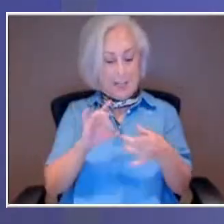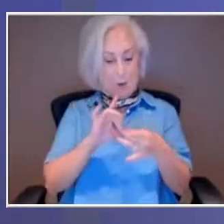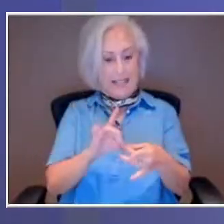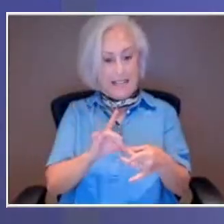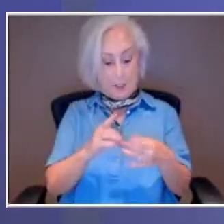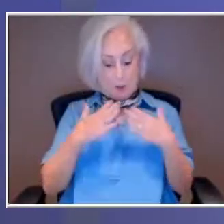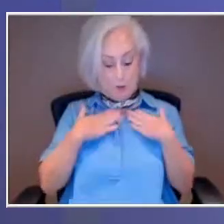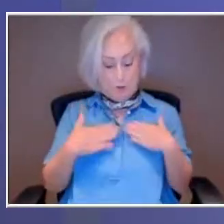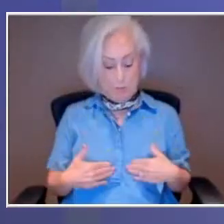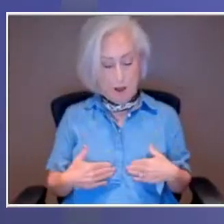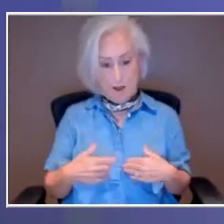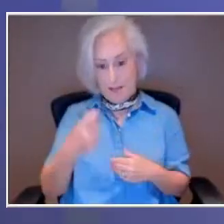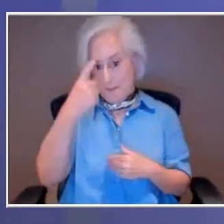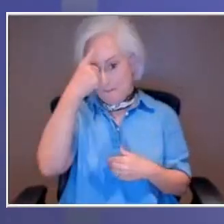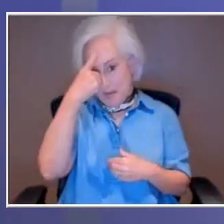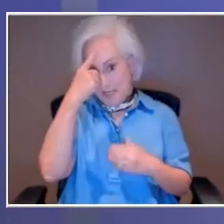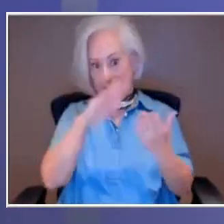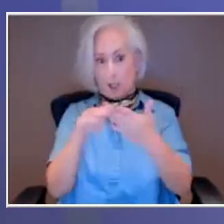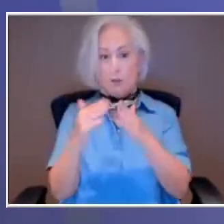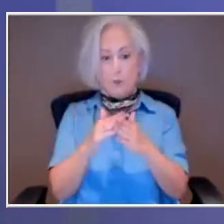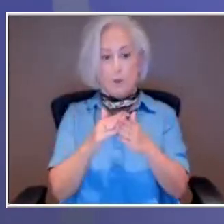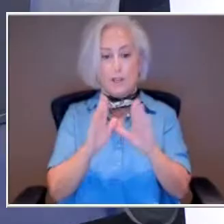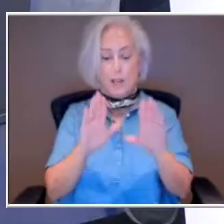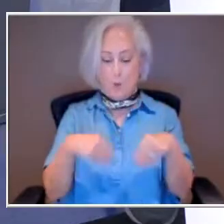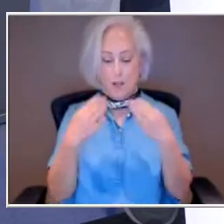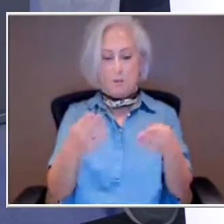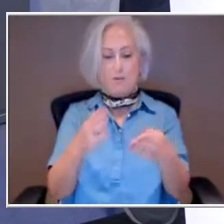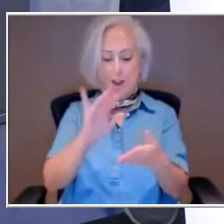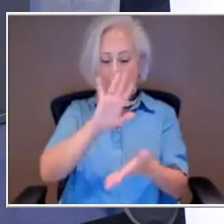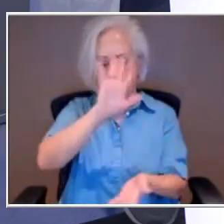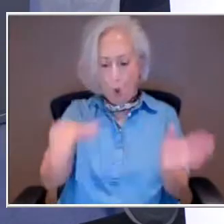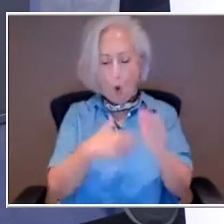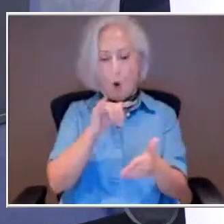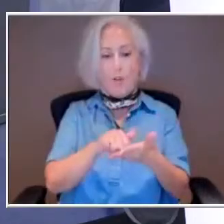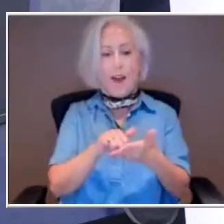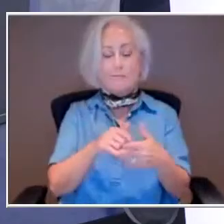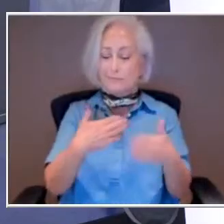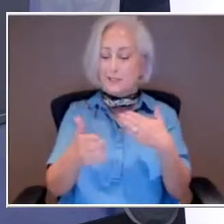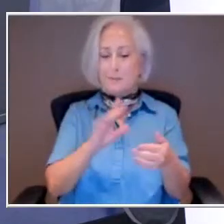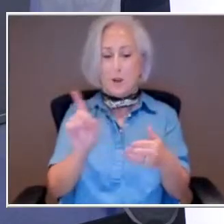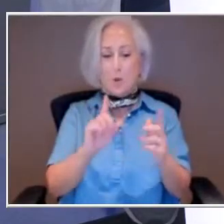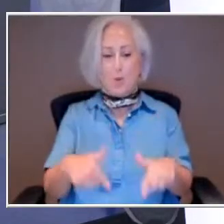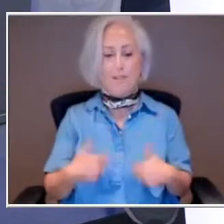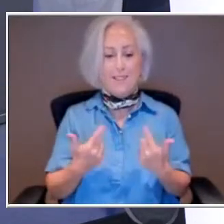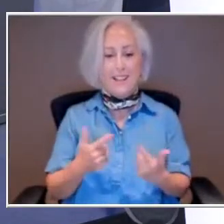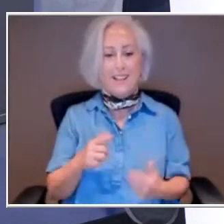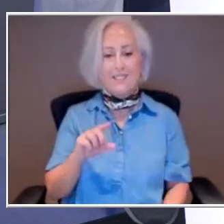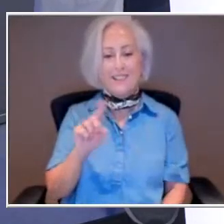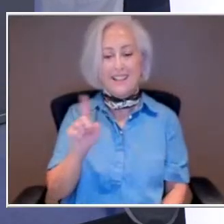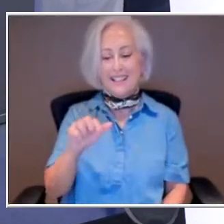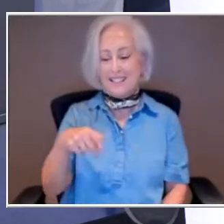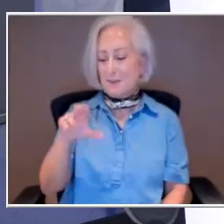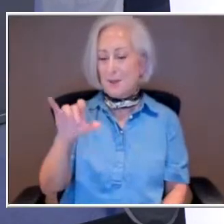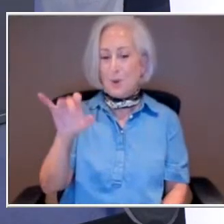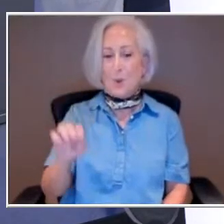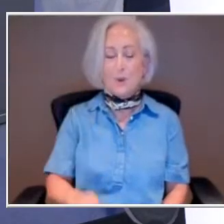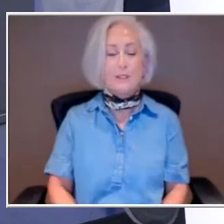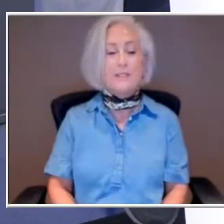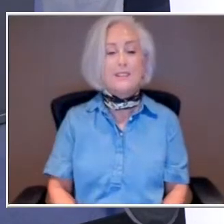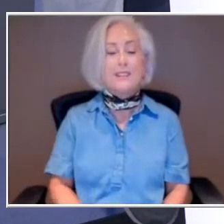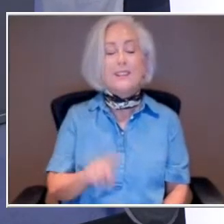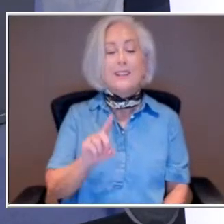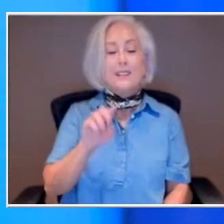care no matter what the zip code is. Absolutely. Dr. Wagner, what's the big takeaway from this